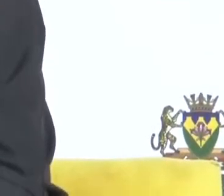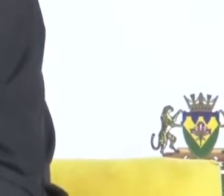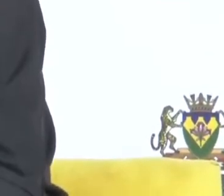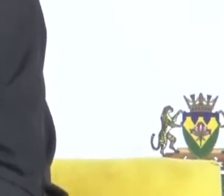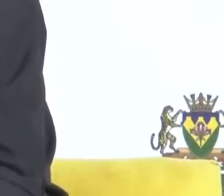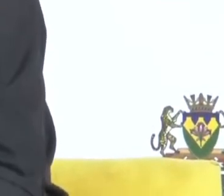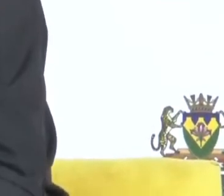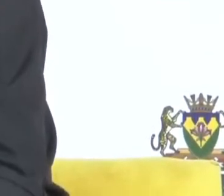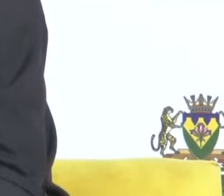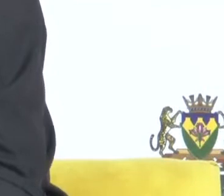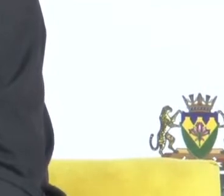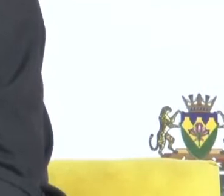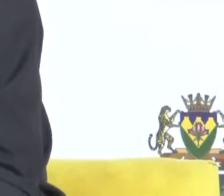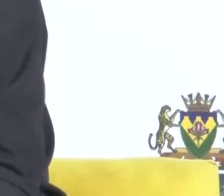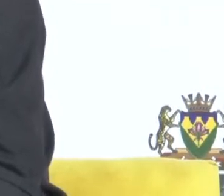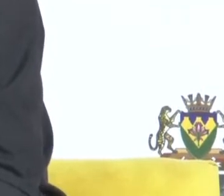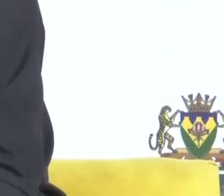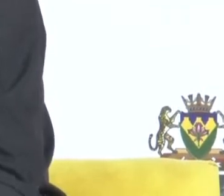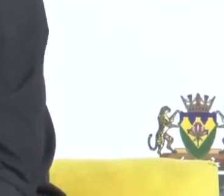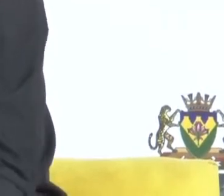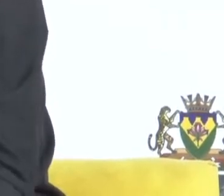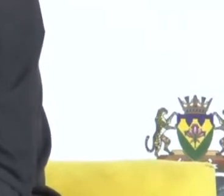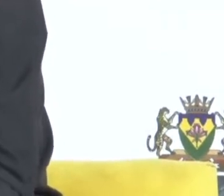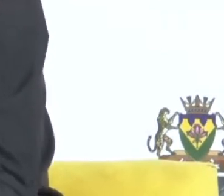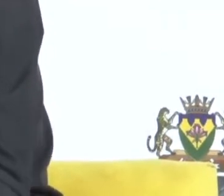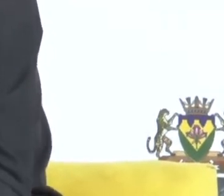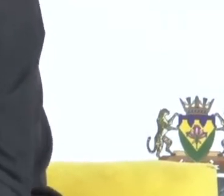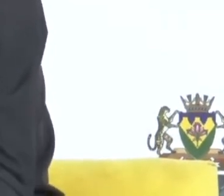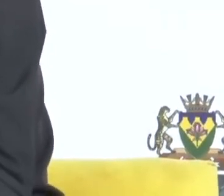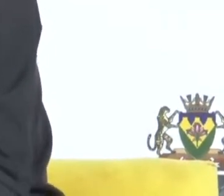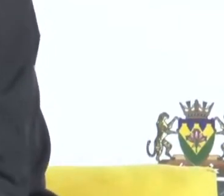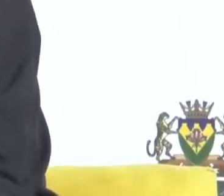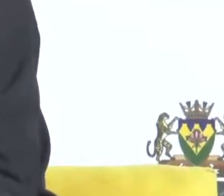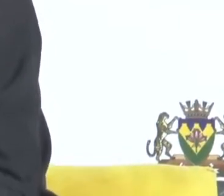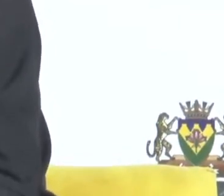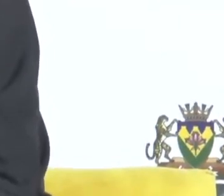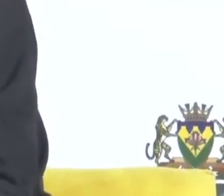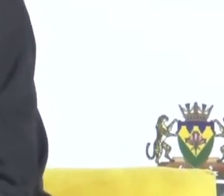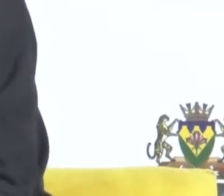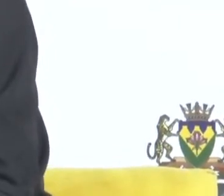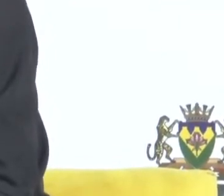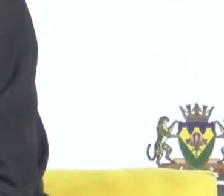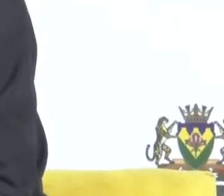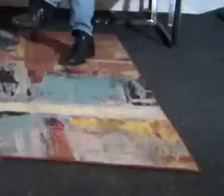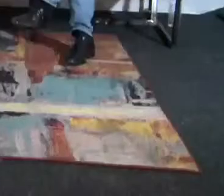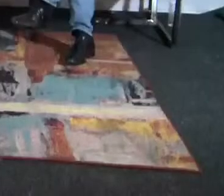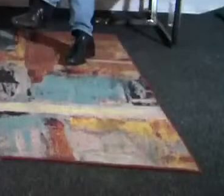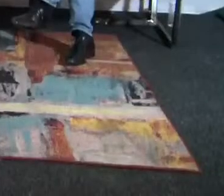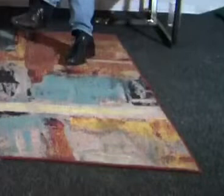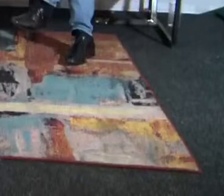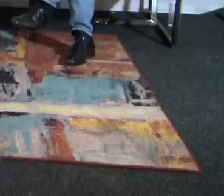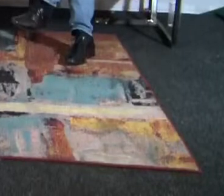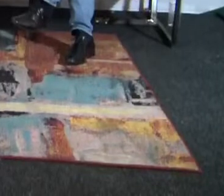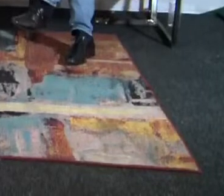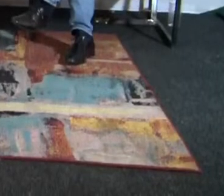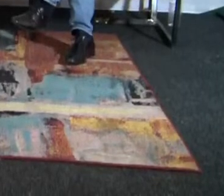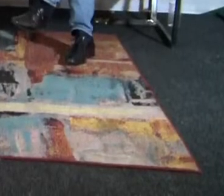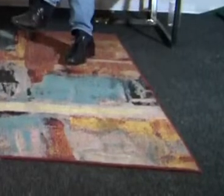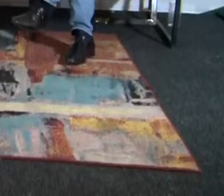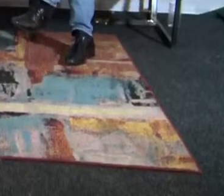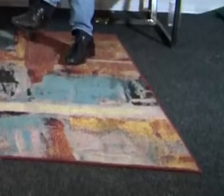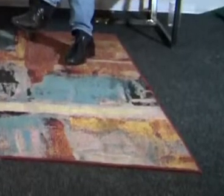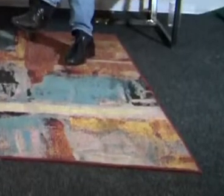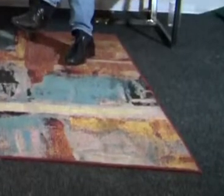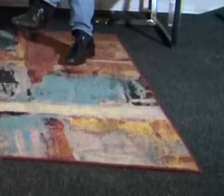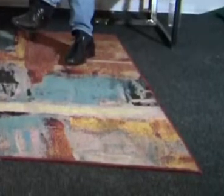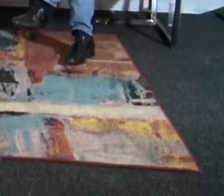as the business people have the muscle to help, you know, the government create those jobs? Yes, we have the capacity. But